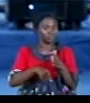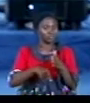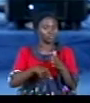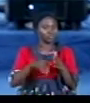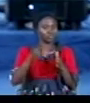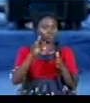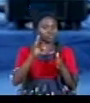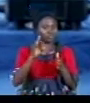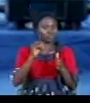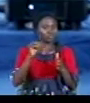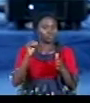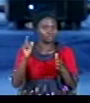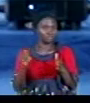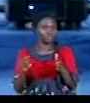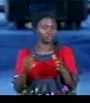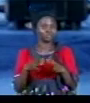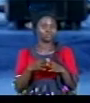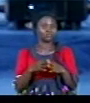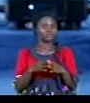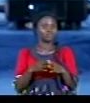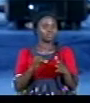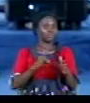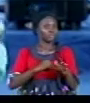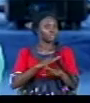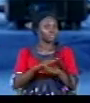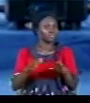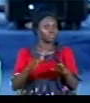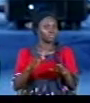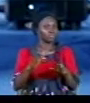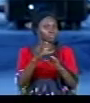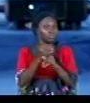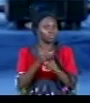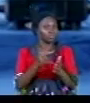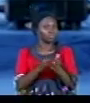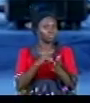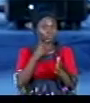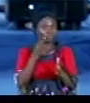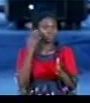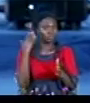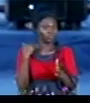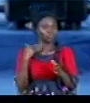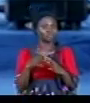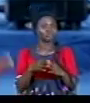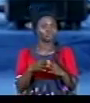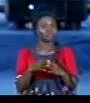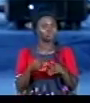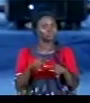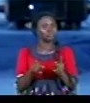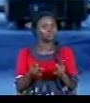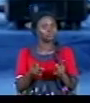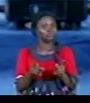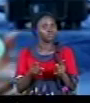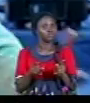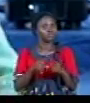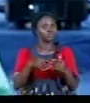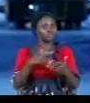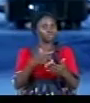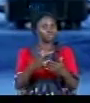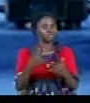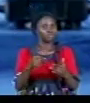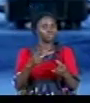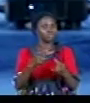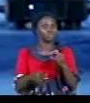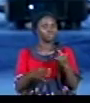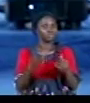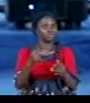it seriously, though, because I felt usually I will allow my body to heal myself. But towards the end of the year,